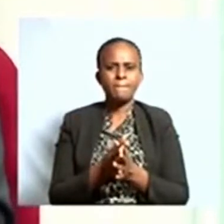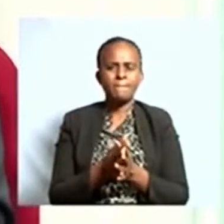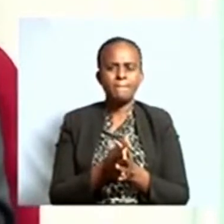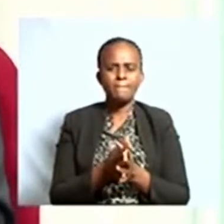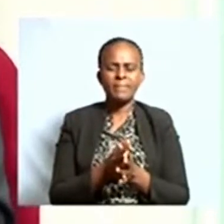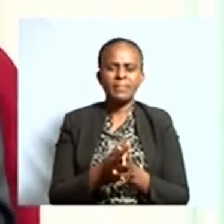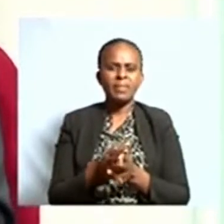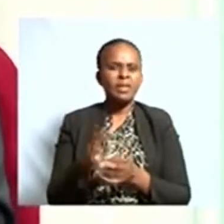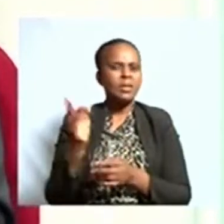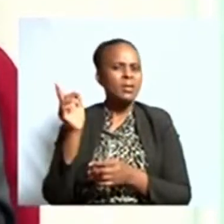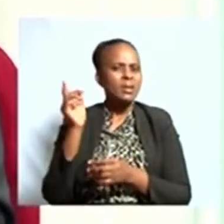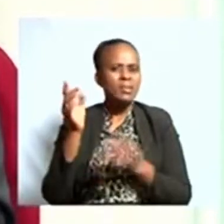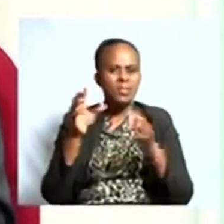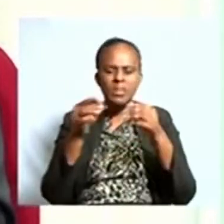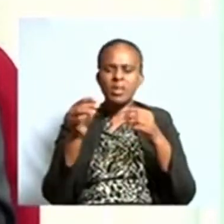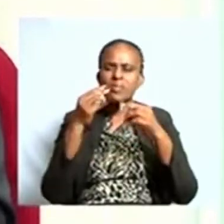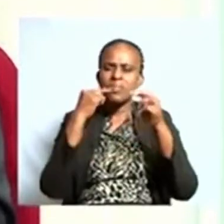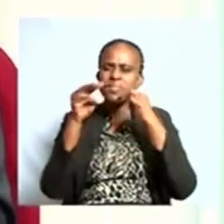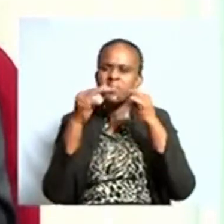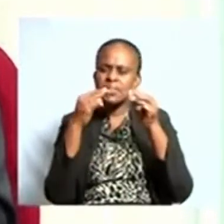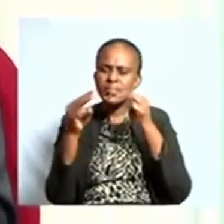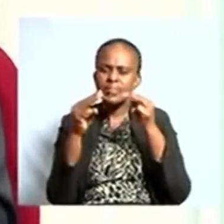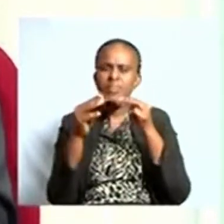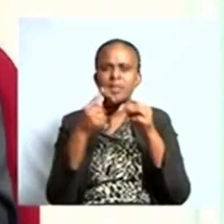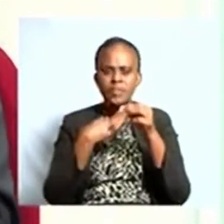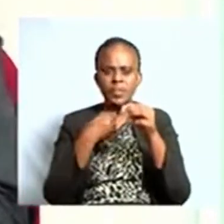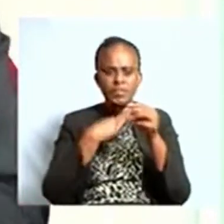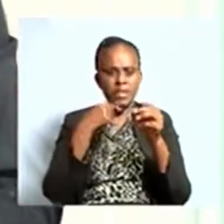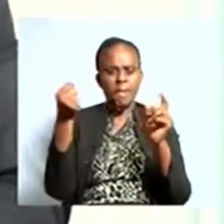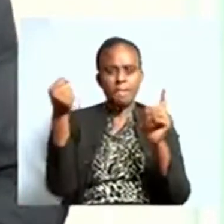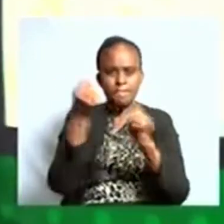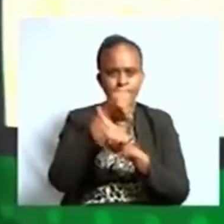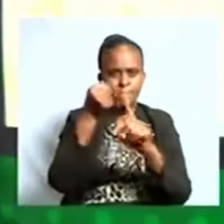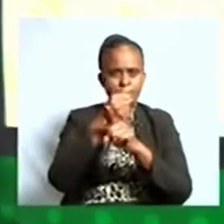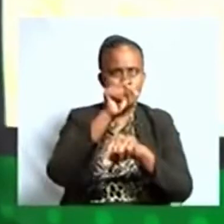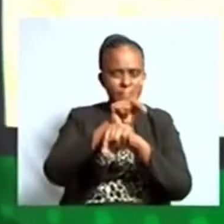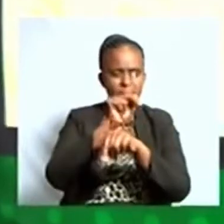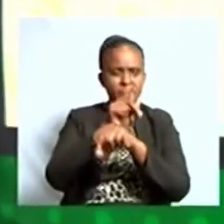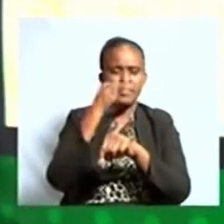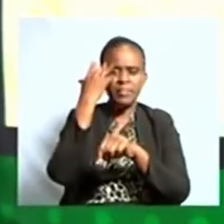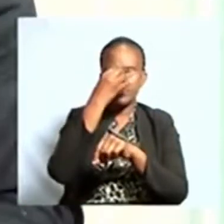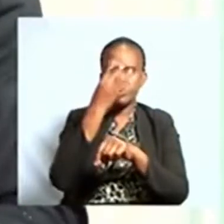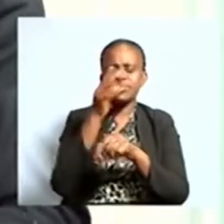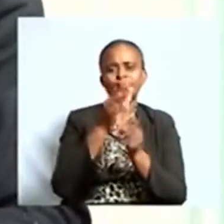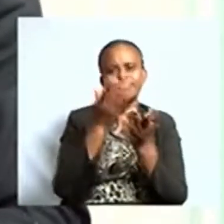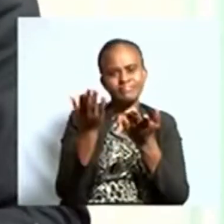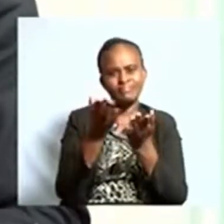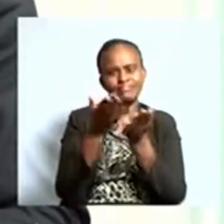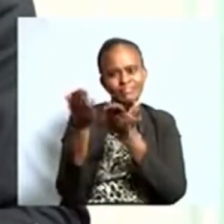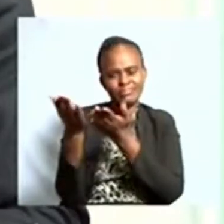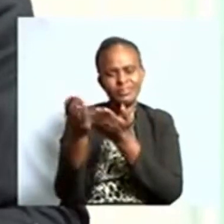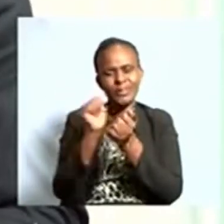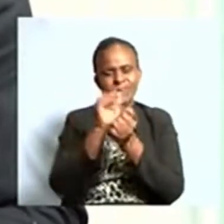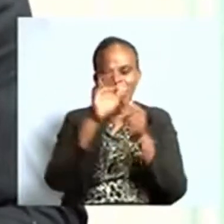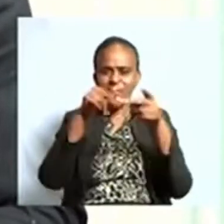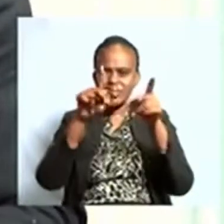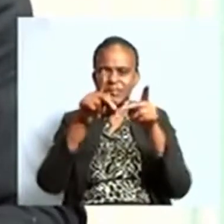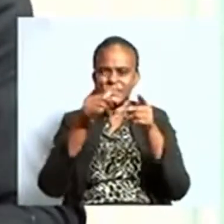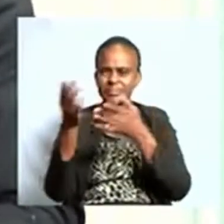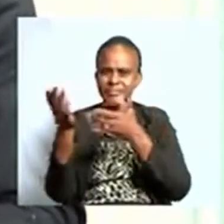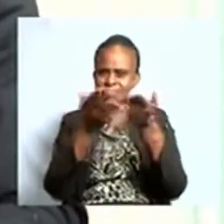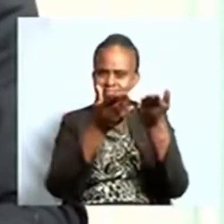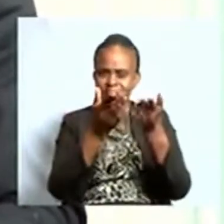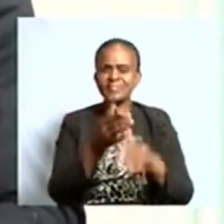on deaf ears. I was a pioneer of that project, actually. Yeah, very beautiful market. Yes. But let's with the permission of my producer,